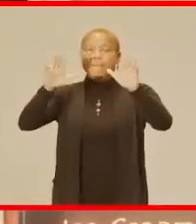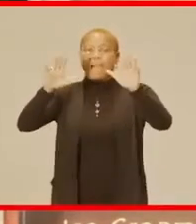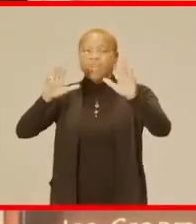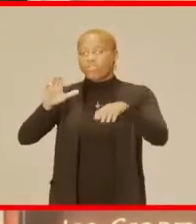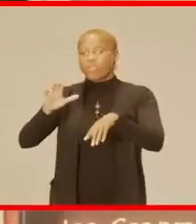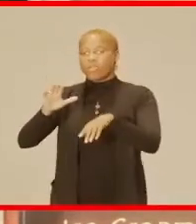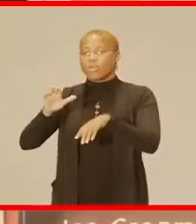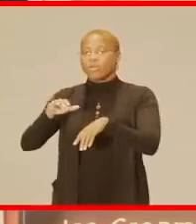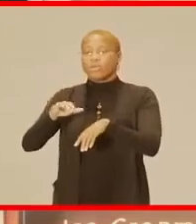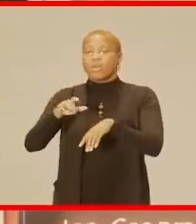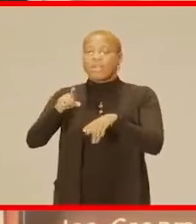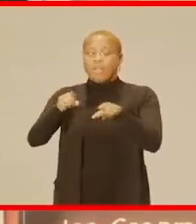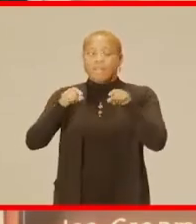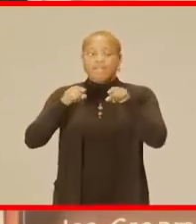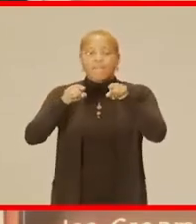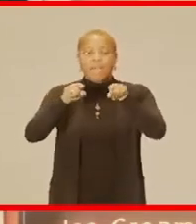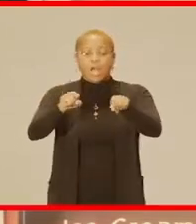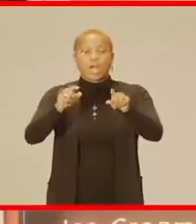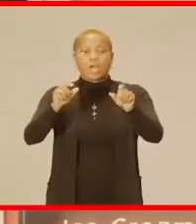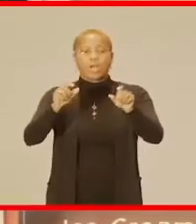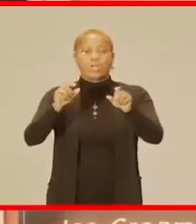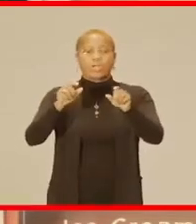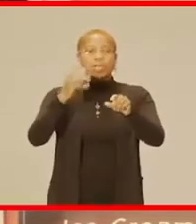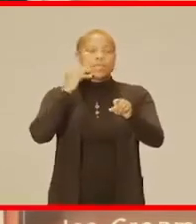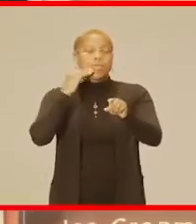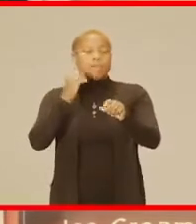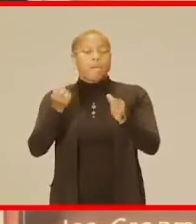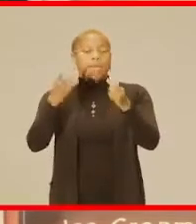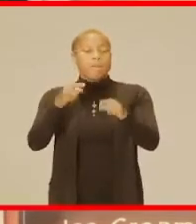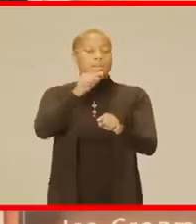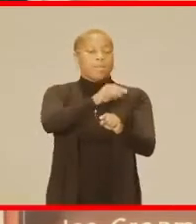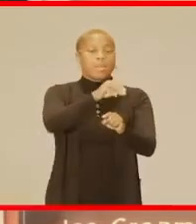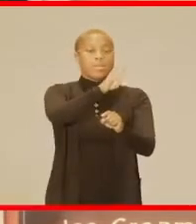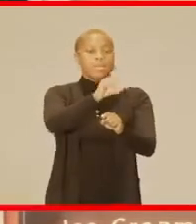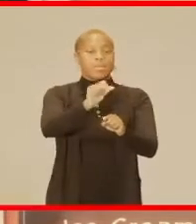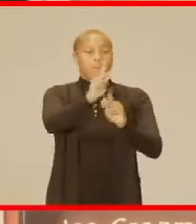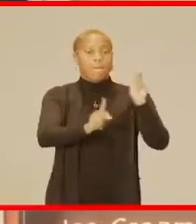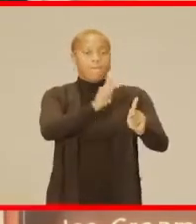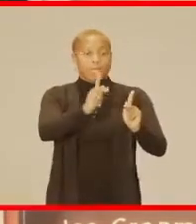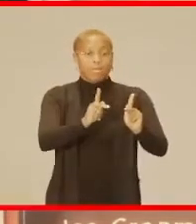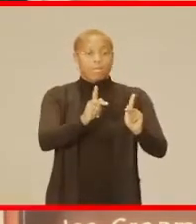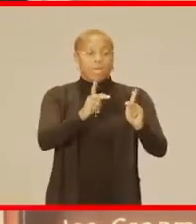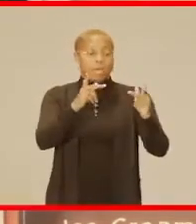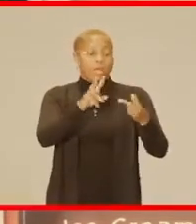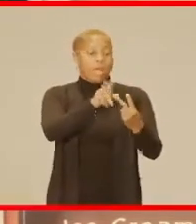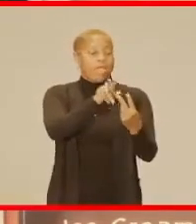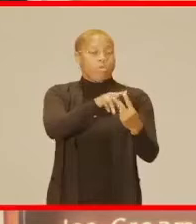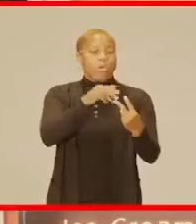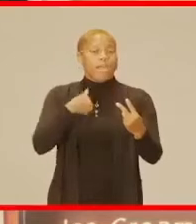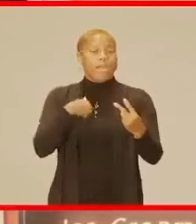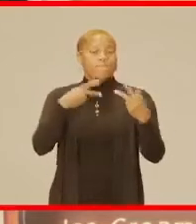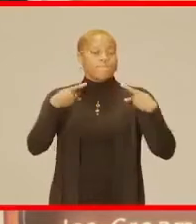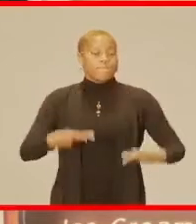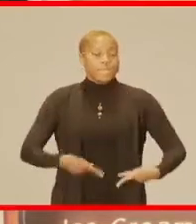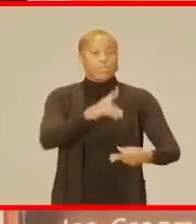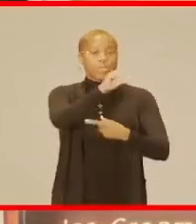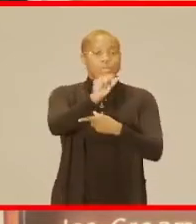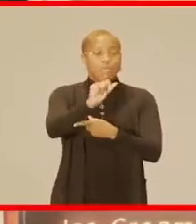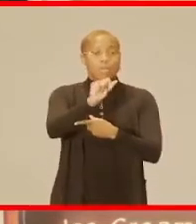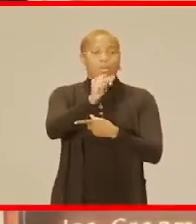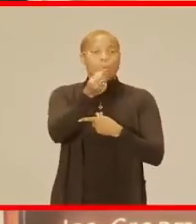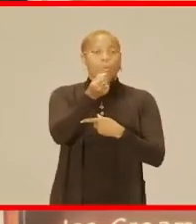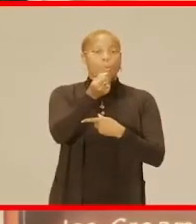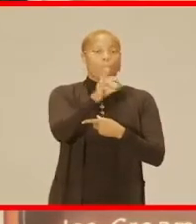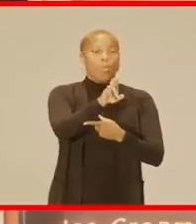parallels the experiences of many people with disabilities who either have physical disabilities,